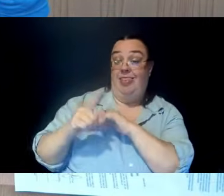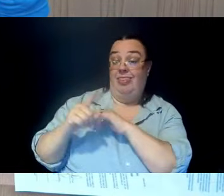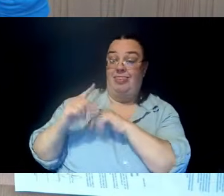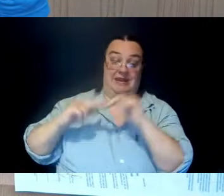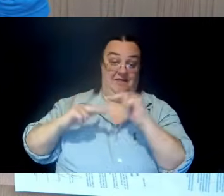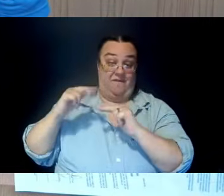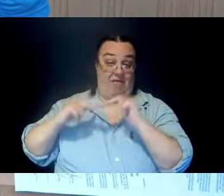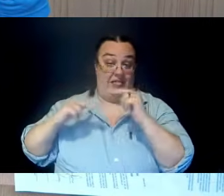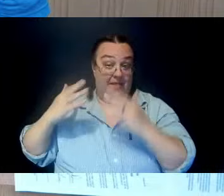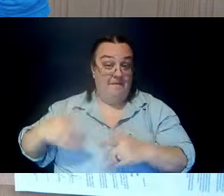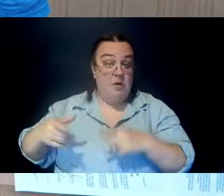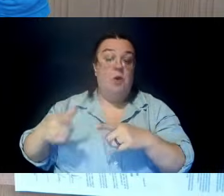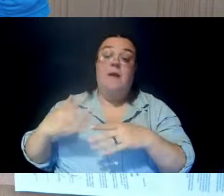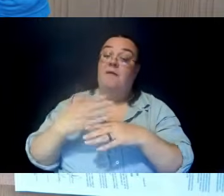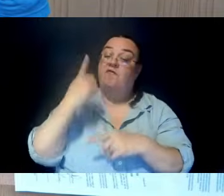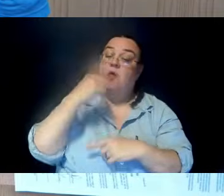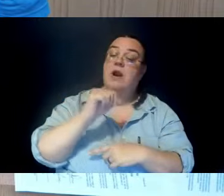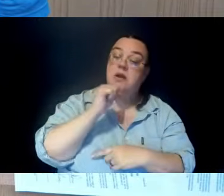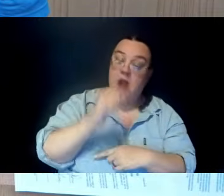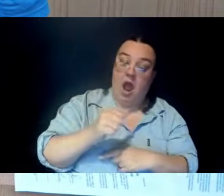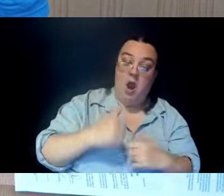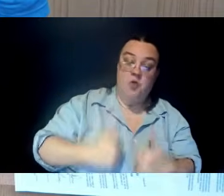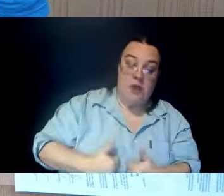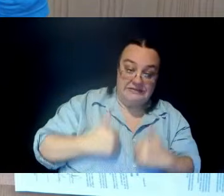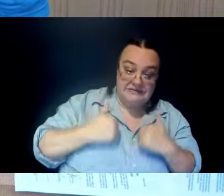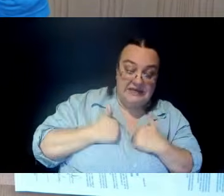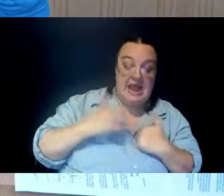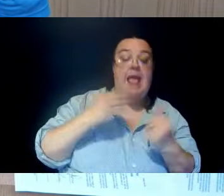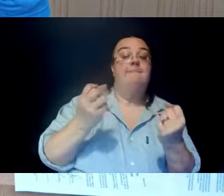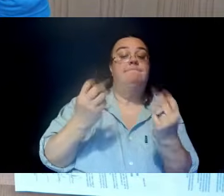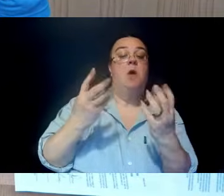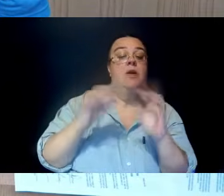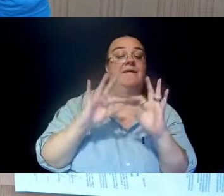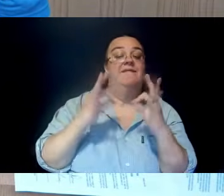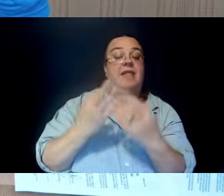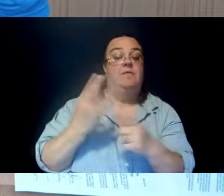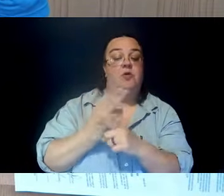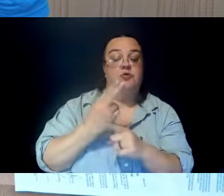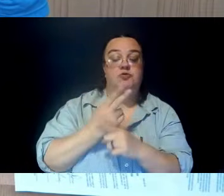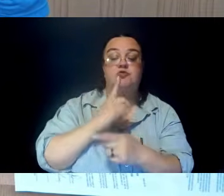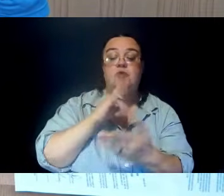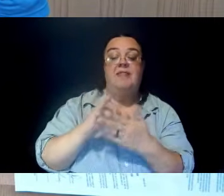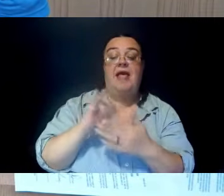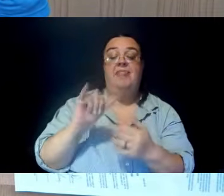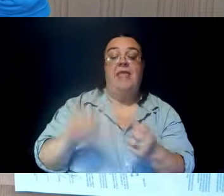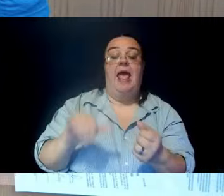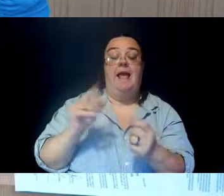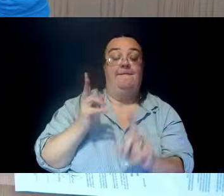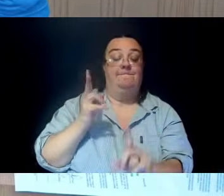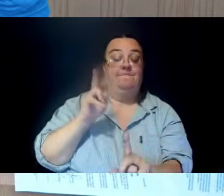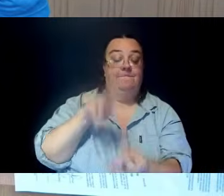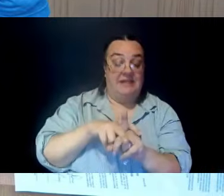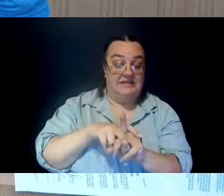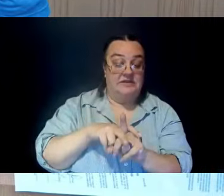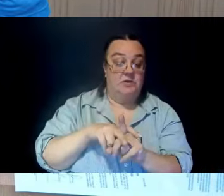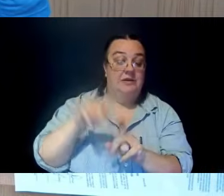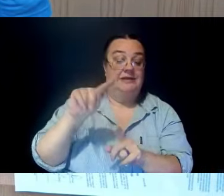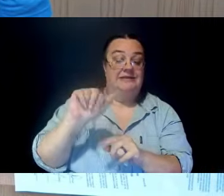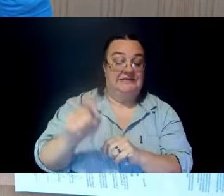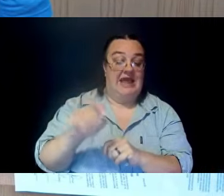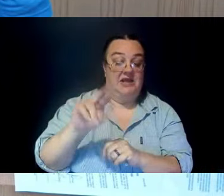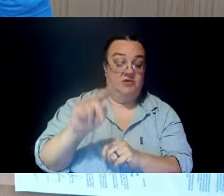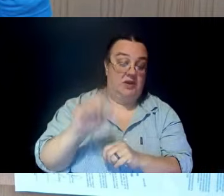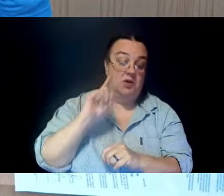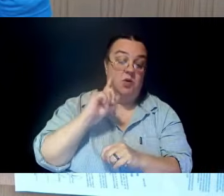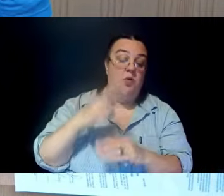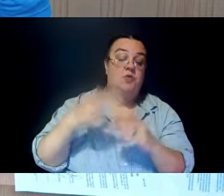for non-residential and multifamily uses such that the applicable municipal tax rate shall result in an aggregate real